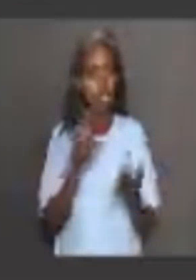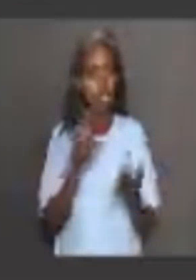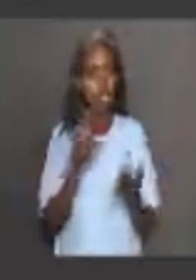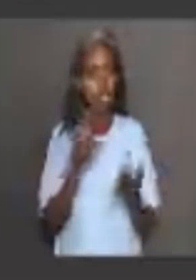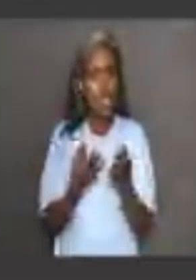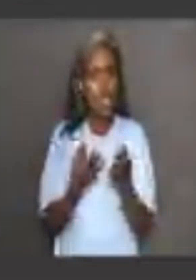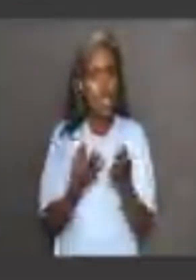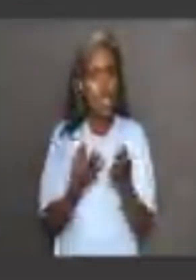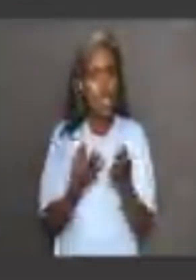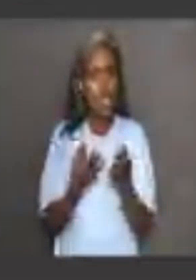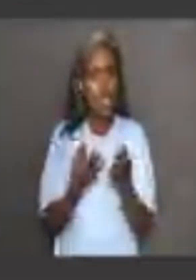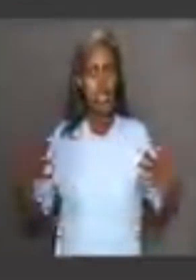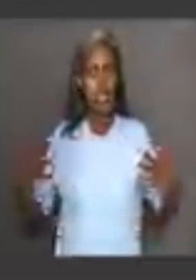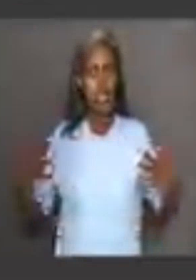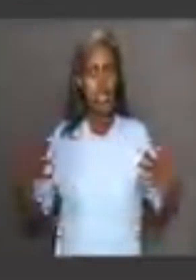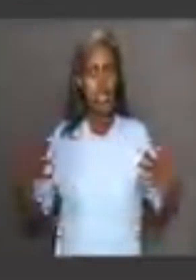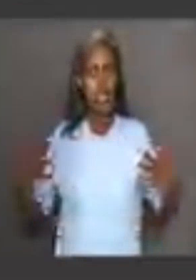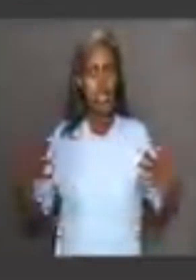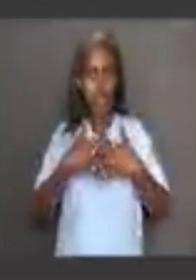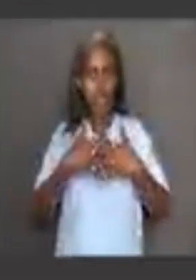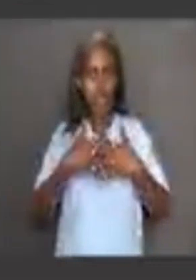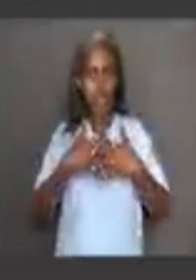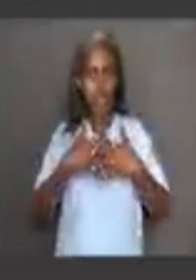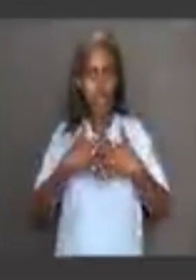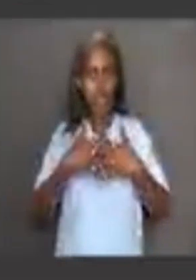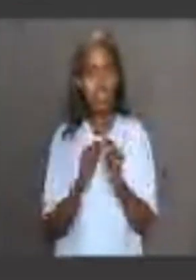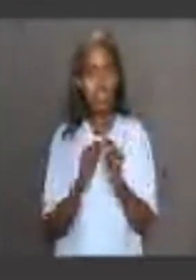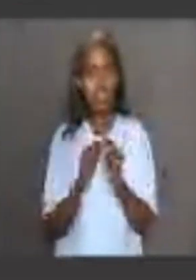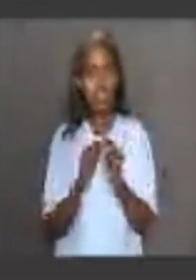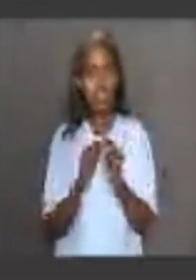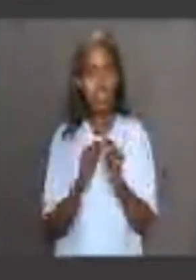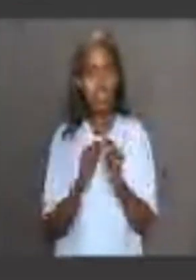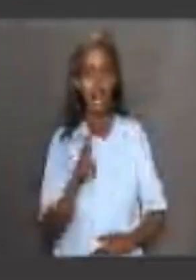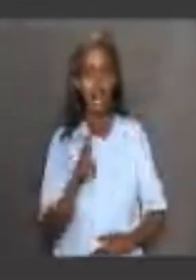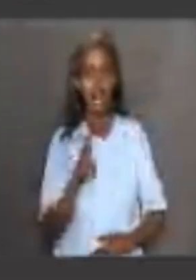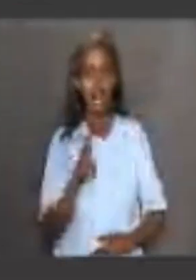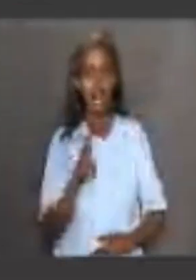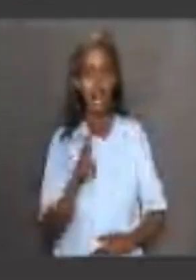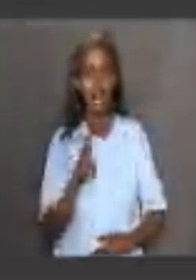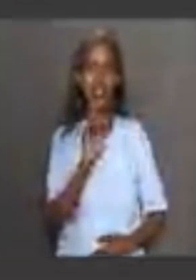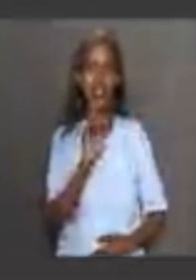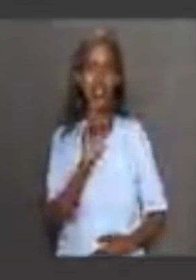union of the sets of rational and irrational numbers.